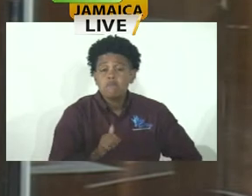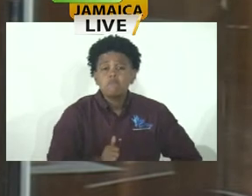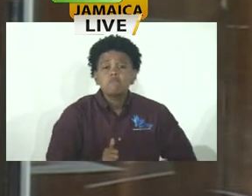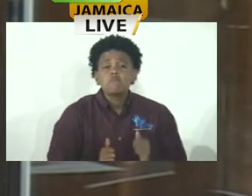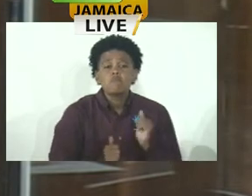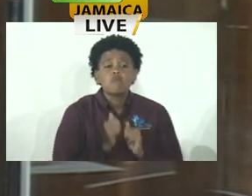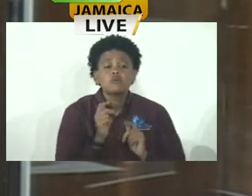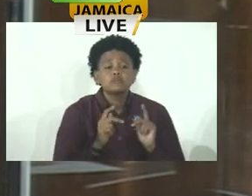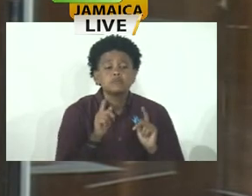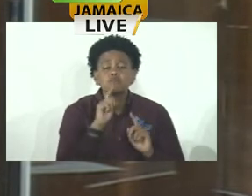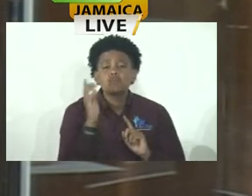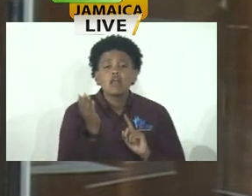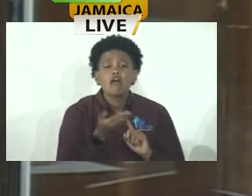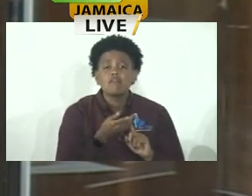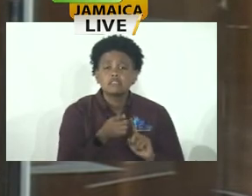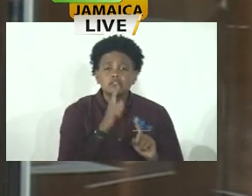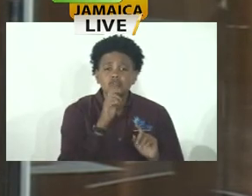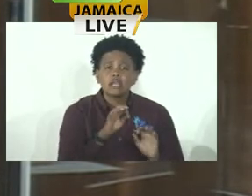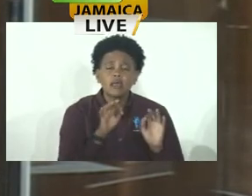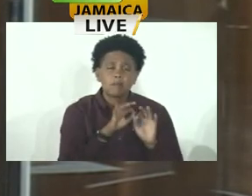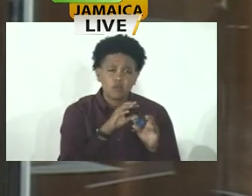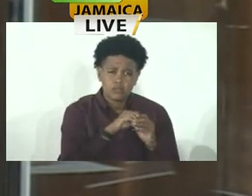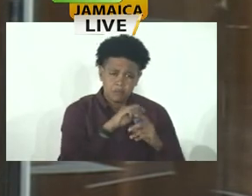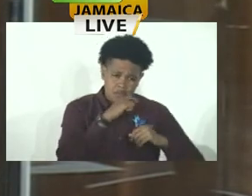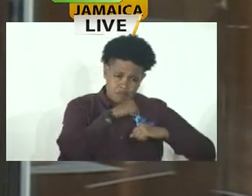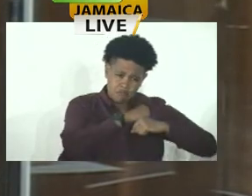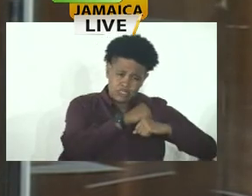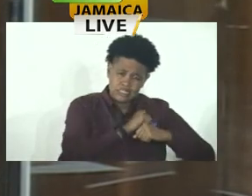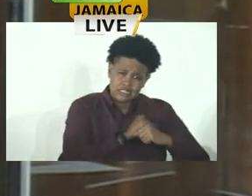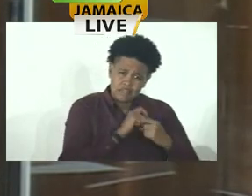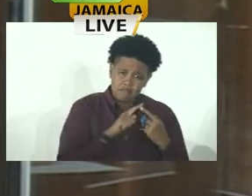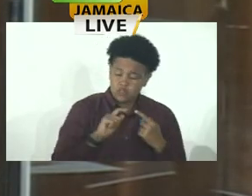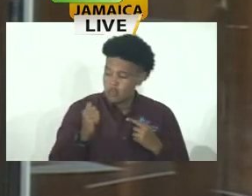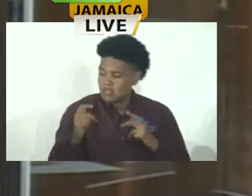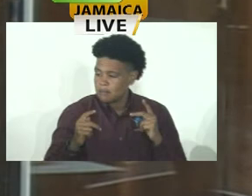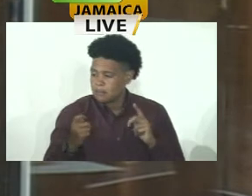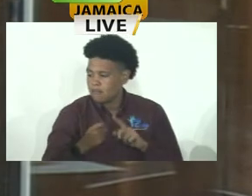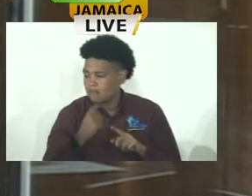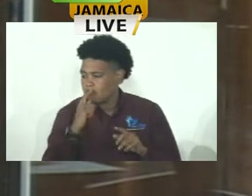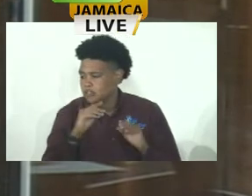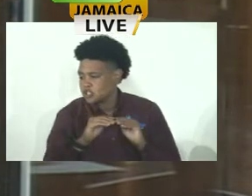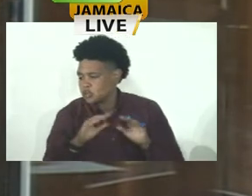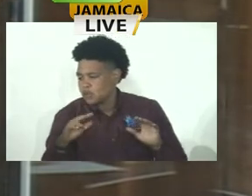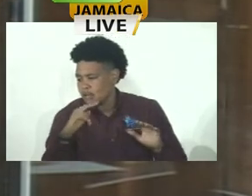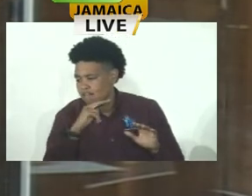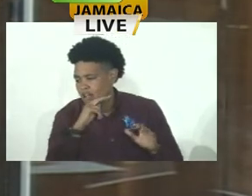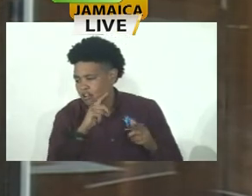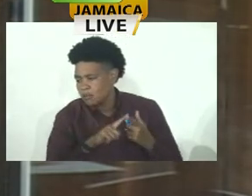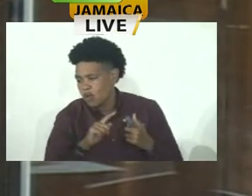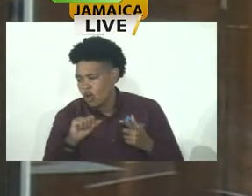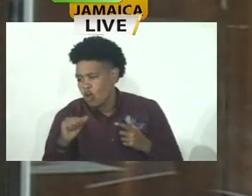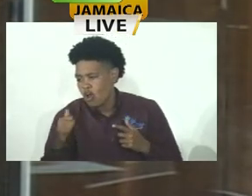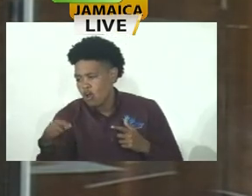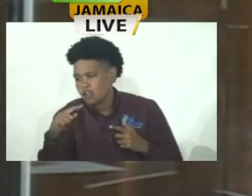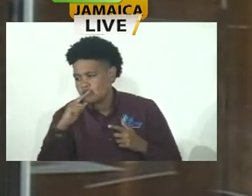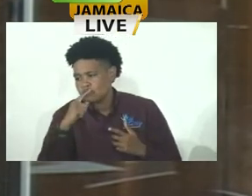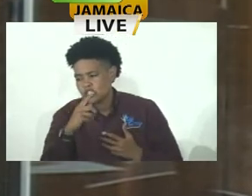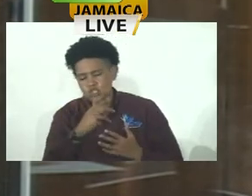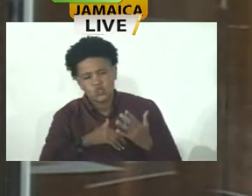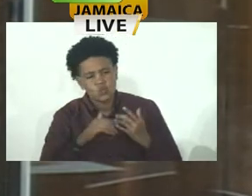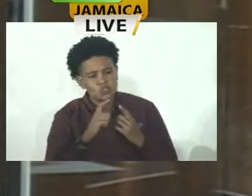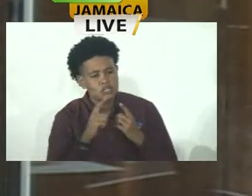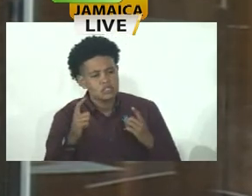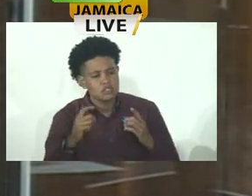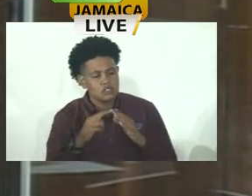utterly convinced that it is an important part of protecting themselves and others from the spread of the virus along with the other social distancing